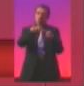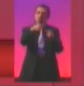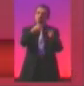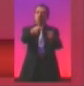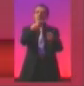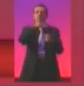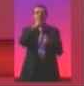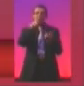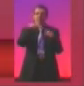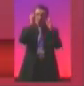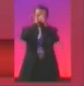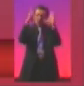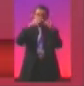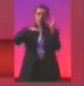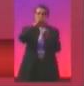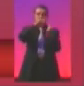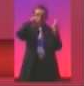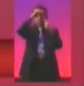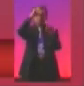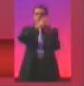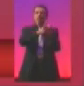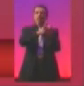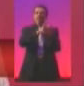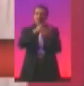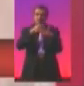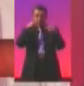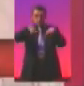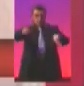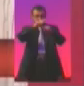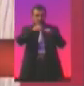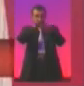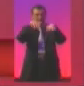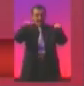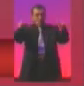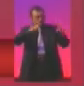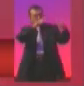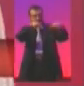fight for the vision of society we believe in. Let's go out and fight against